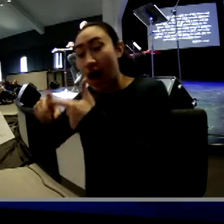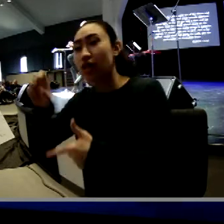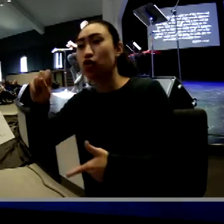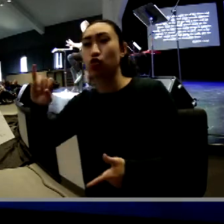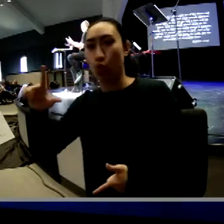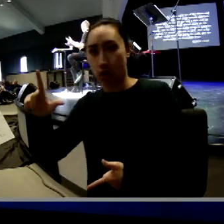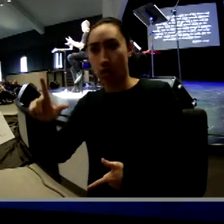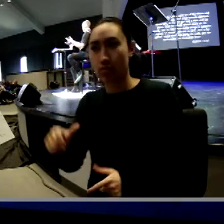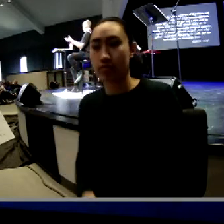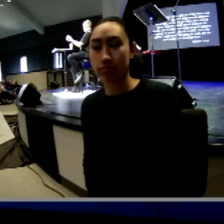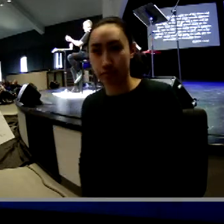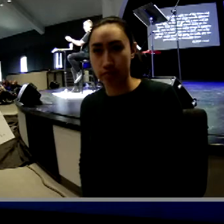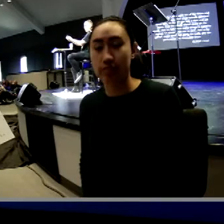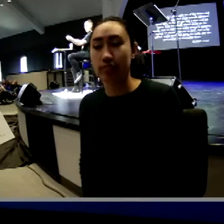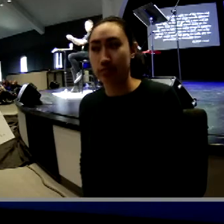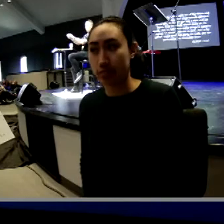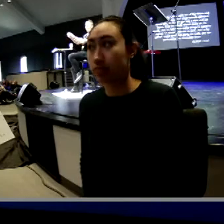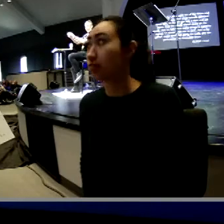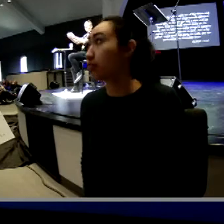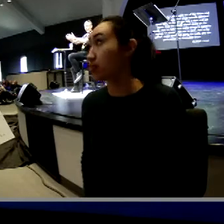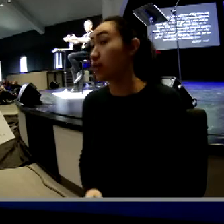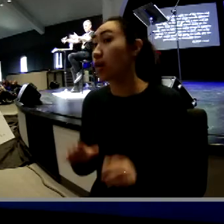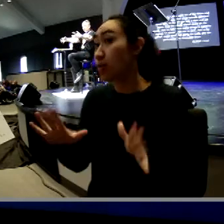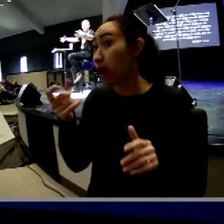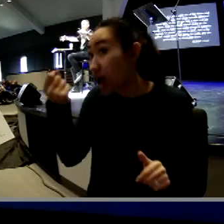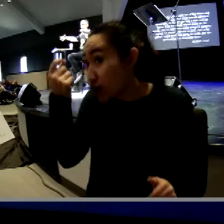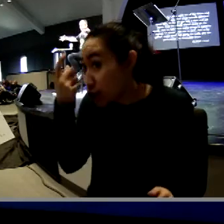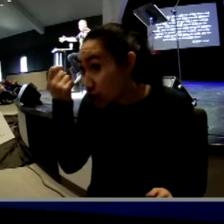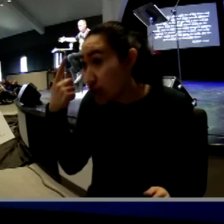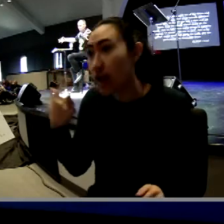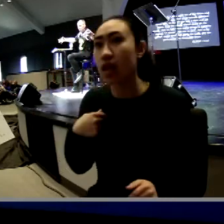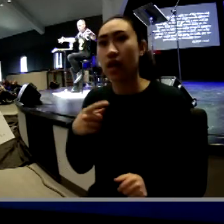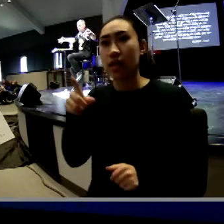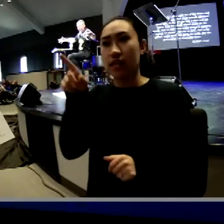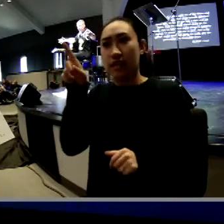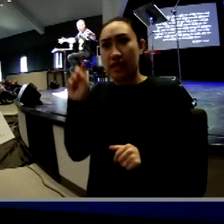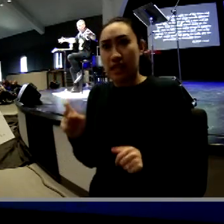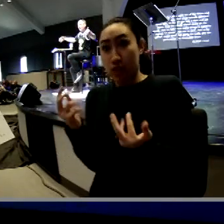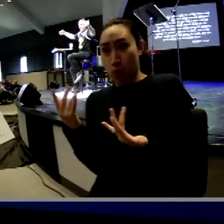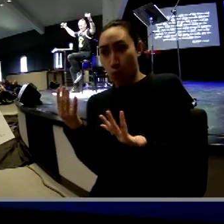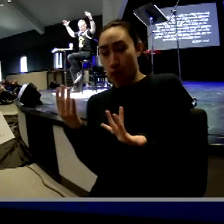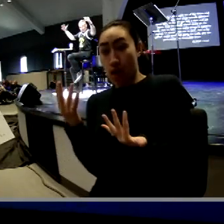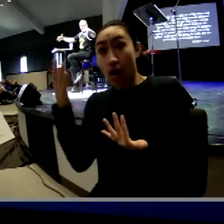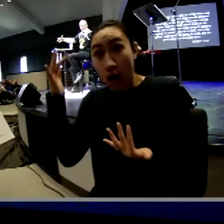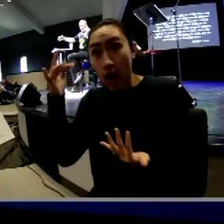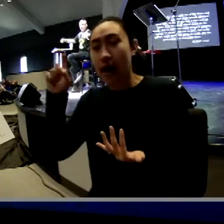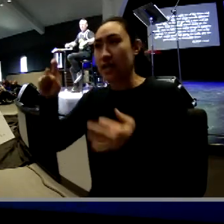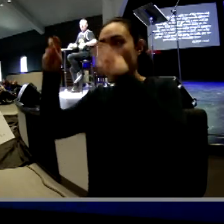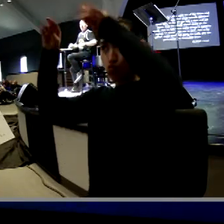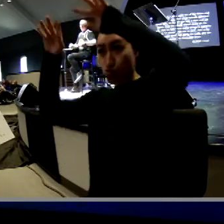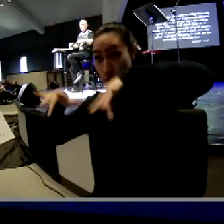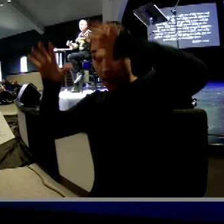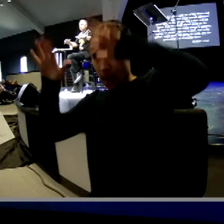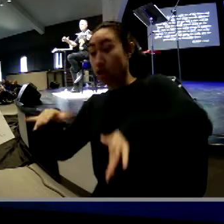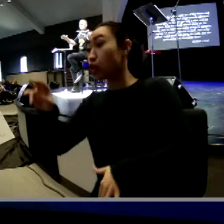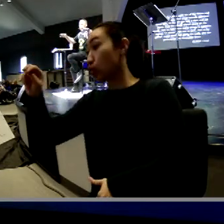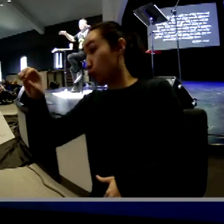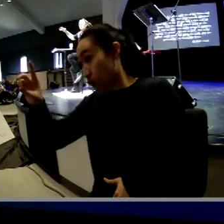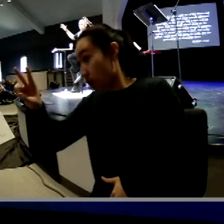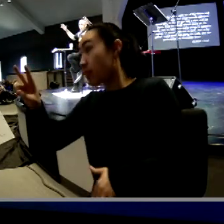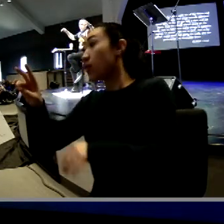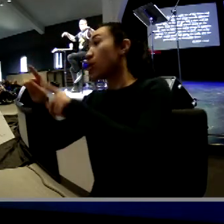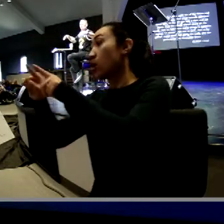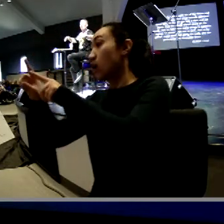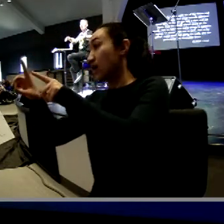December, because they'd have to wait for the ground to even get soft enough to till, it'd have to rain, all this stuff